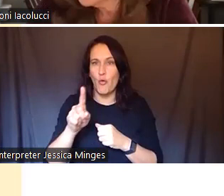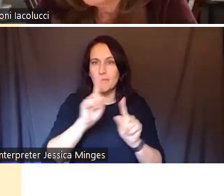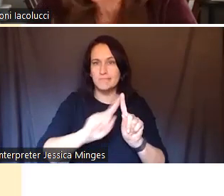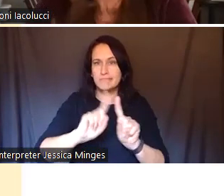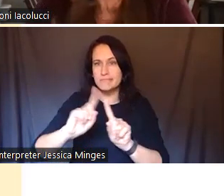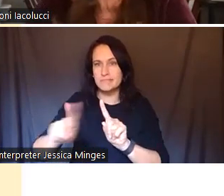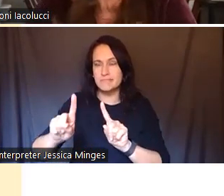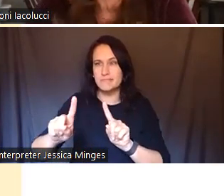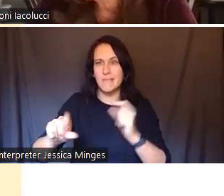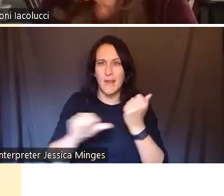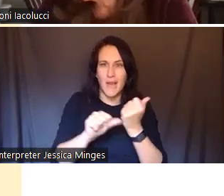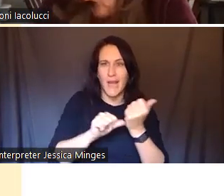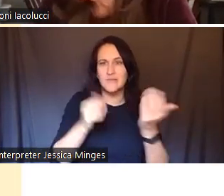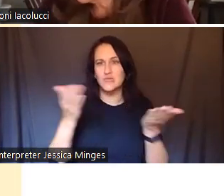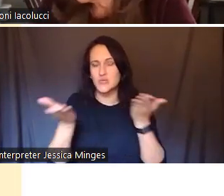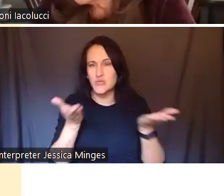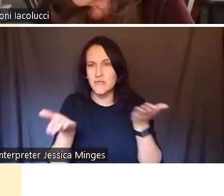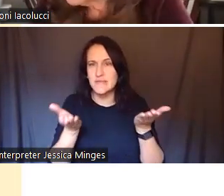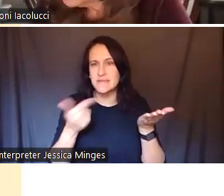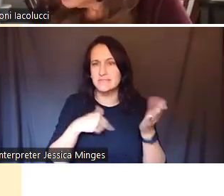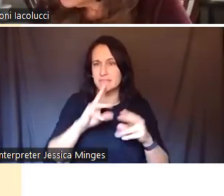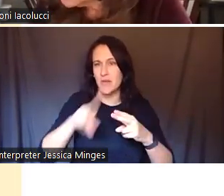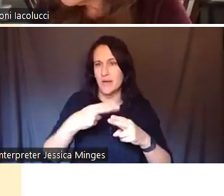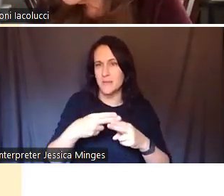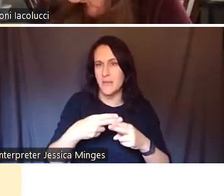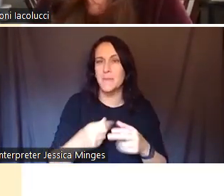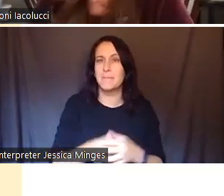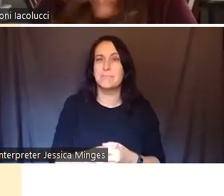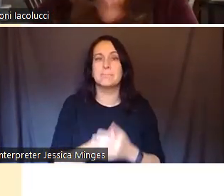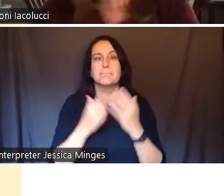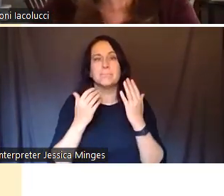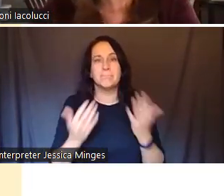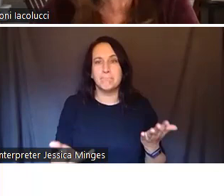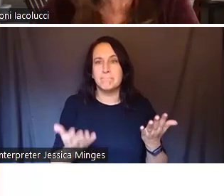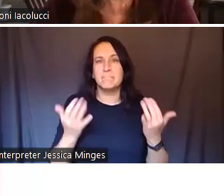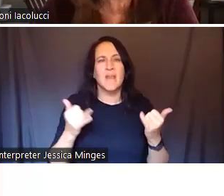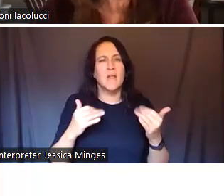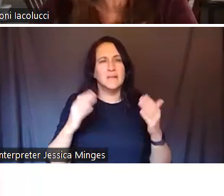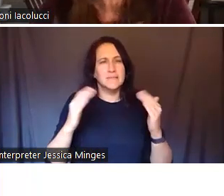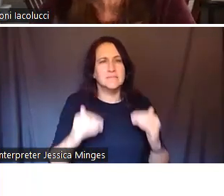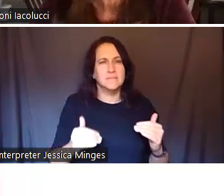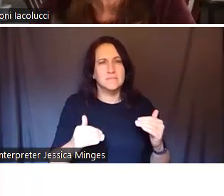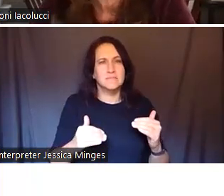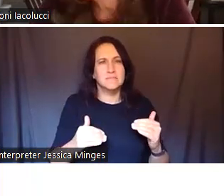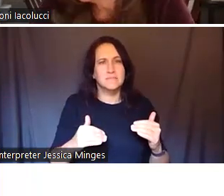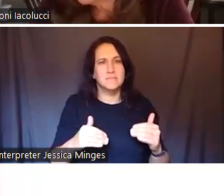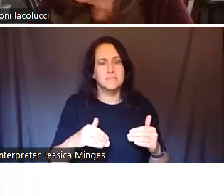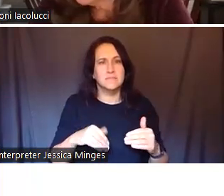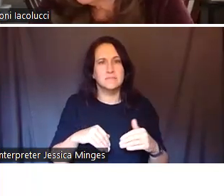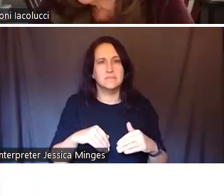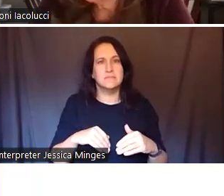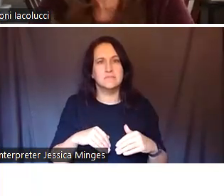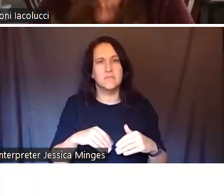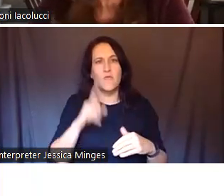different aids and services that I'm talking about. So let's go to the first slide for